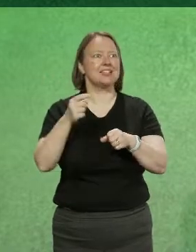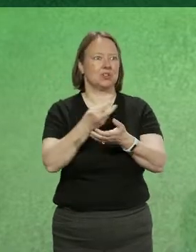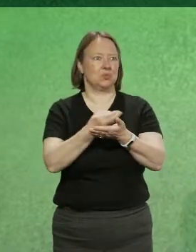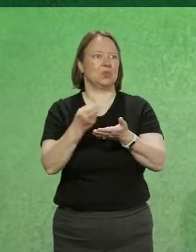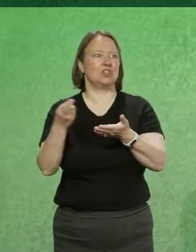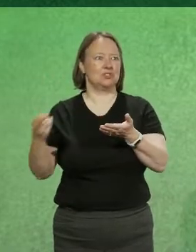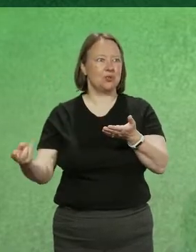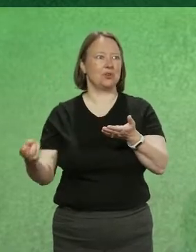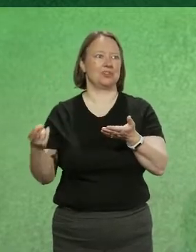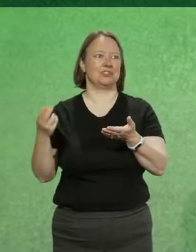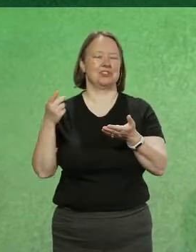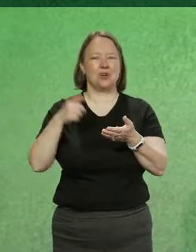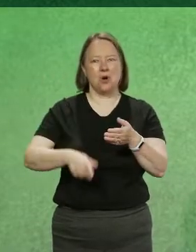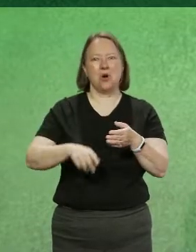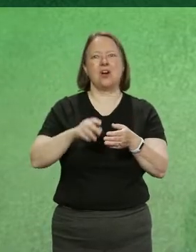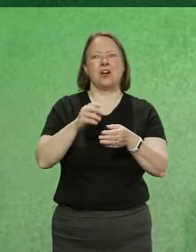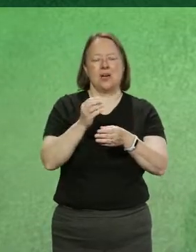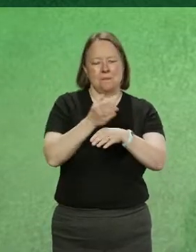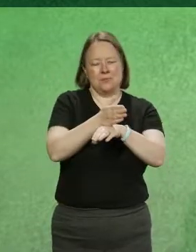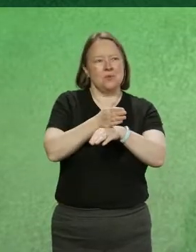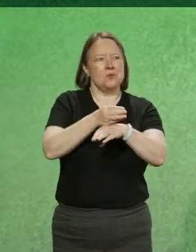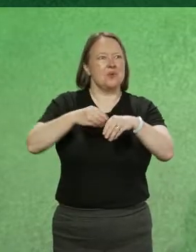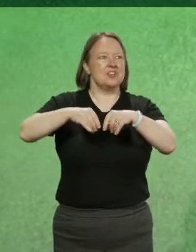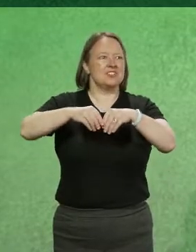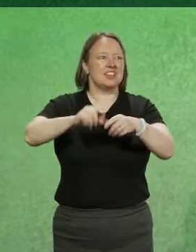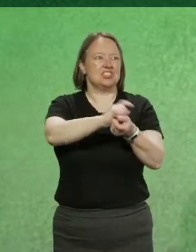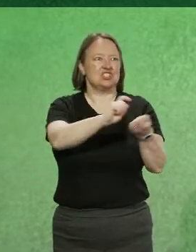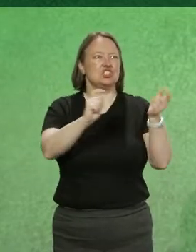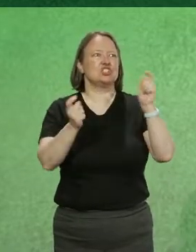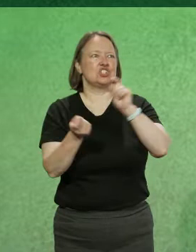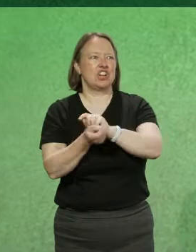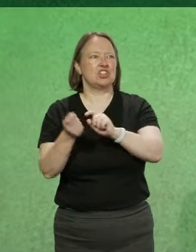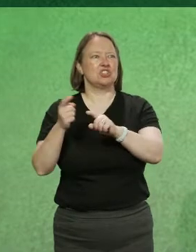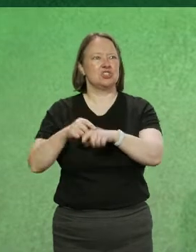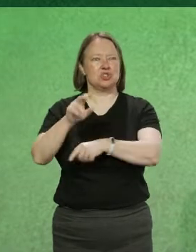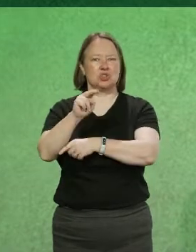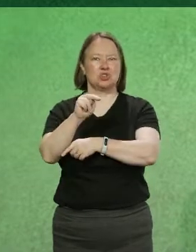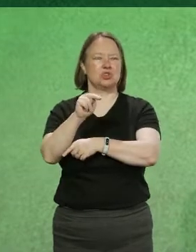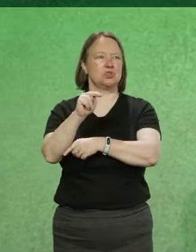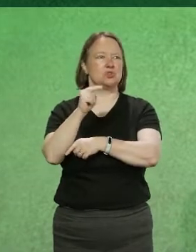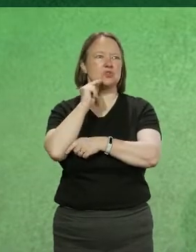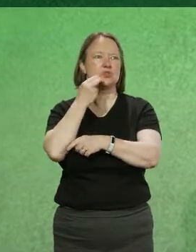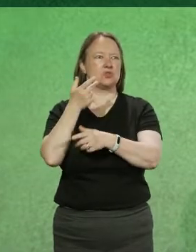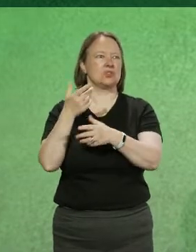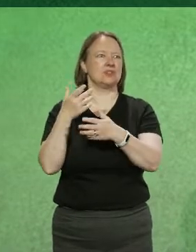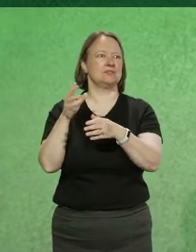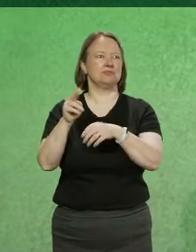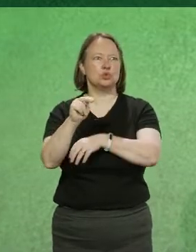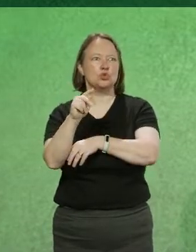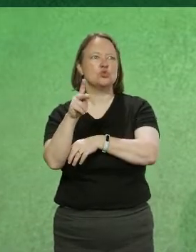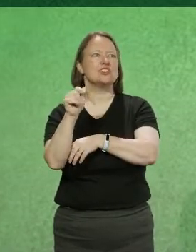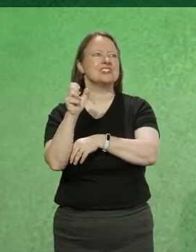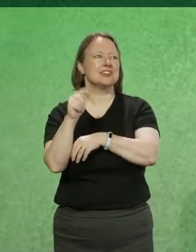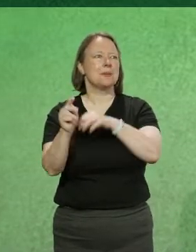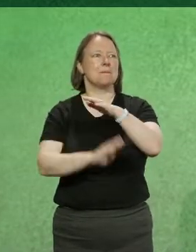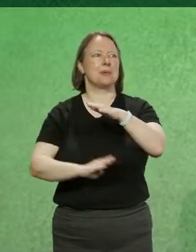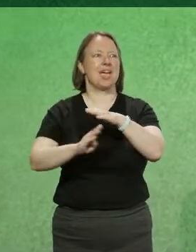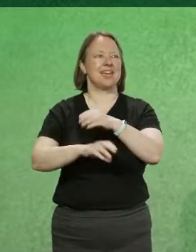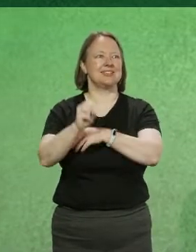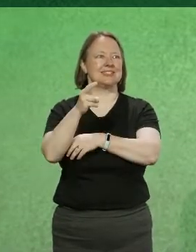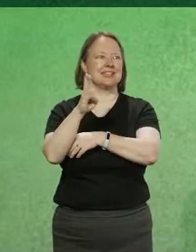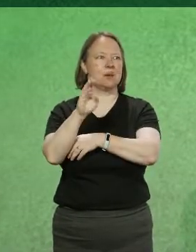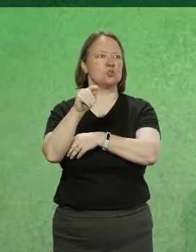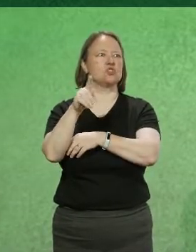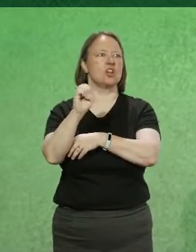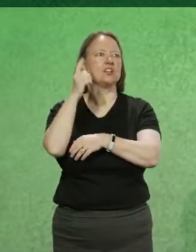thus transforming tons of wood sawdust into nitrogen-based substrates for the cultivation of high-protein oyster